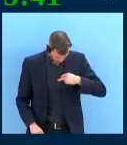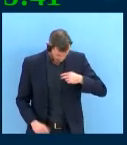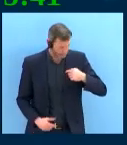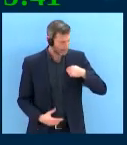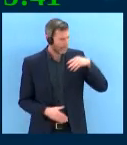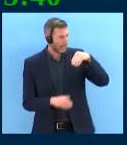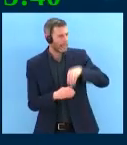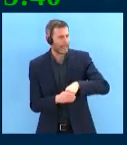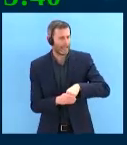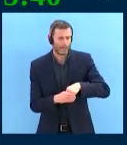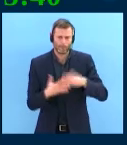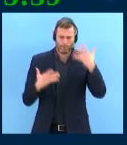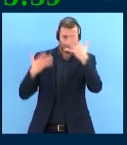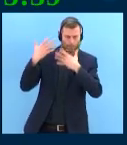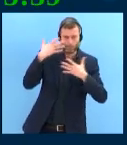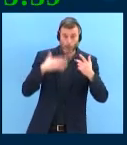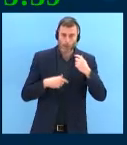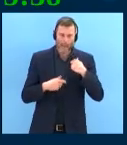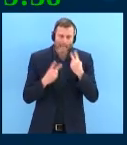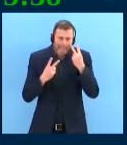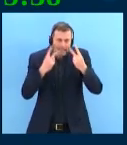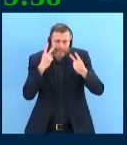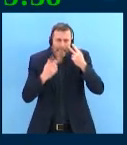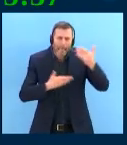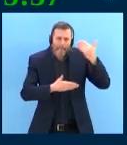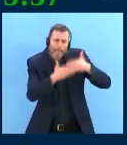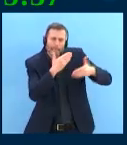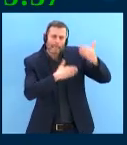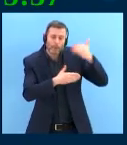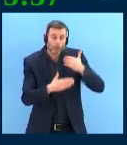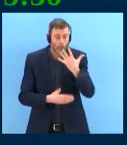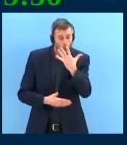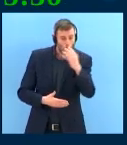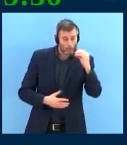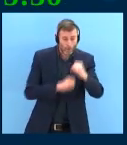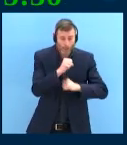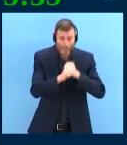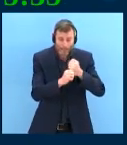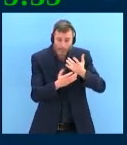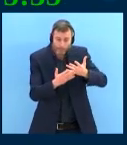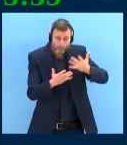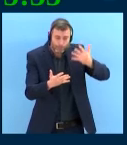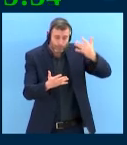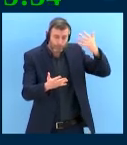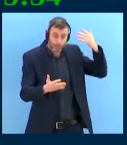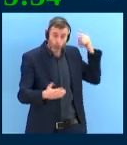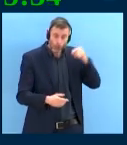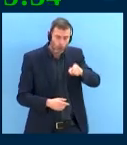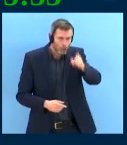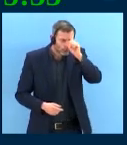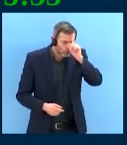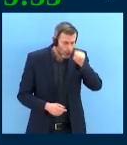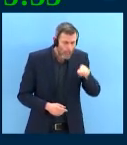uncover stories revealing historical entanglements over 500 years that were never part of the